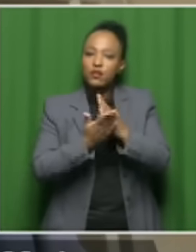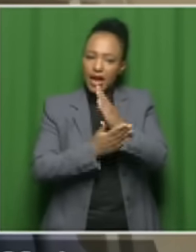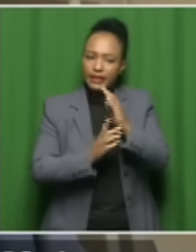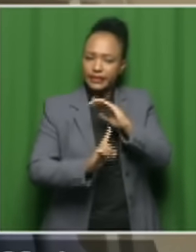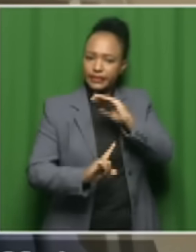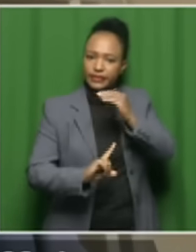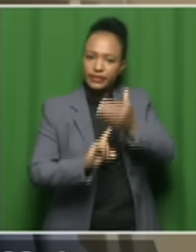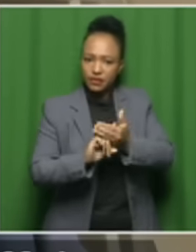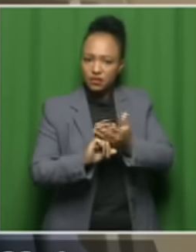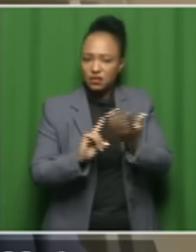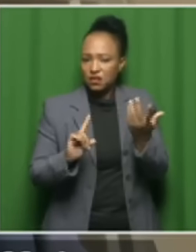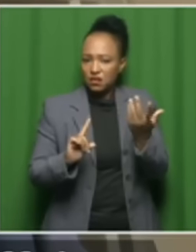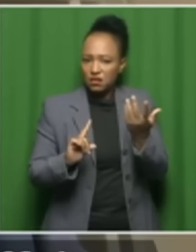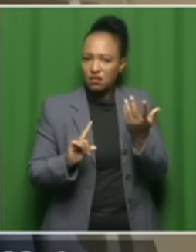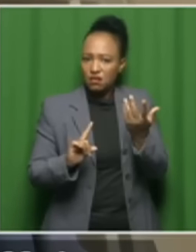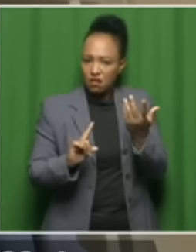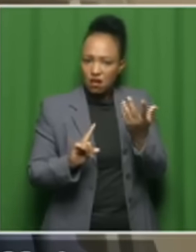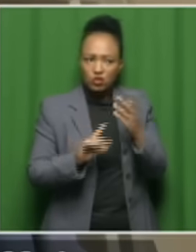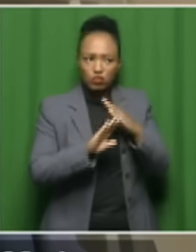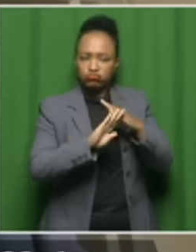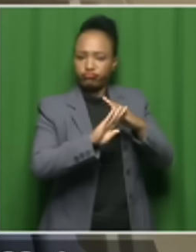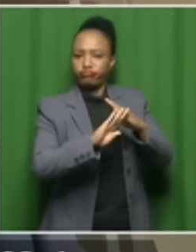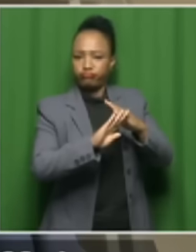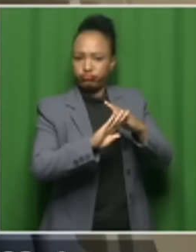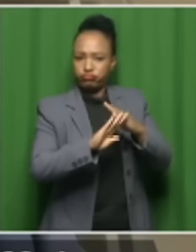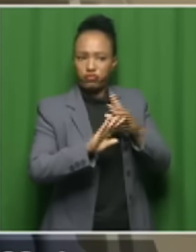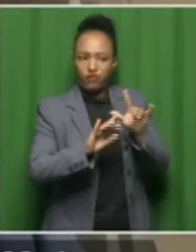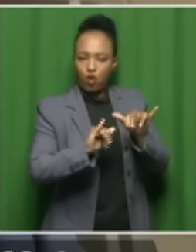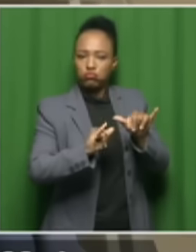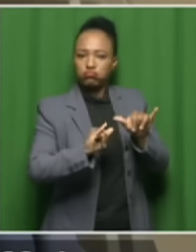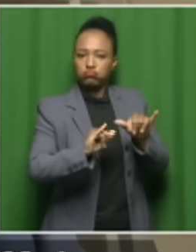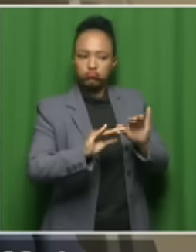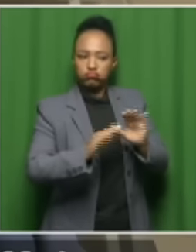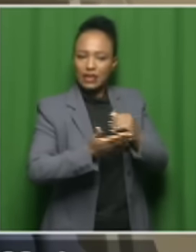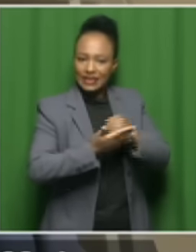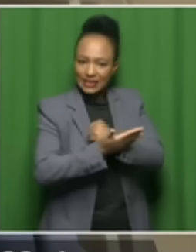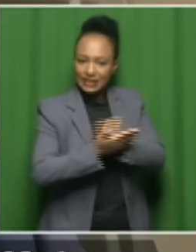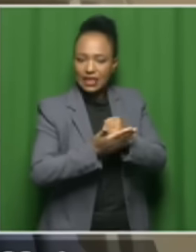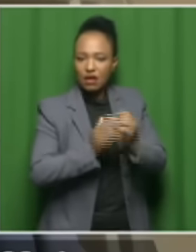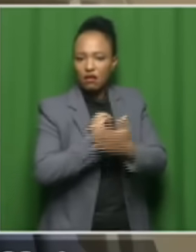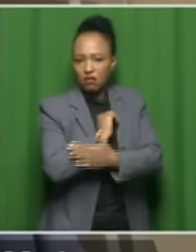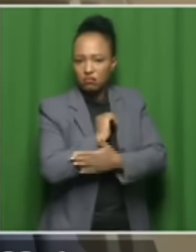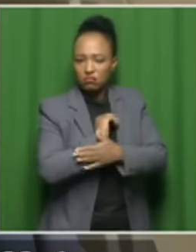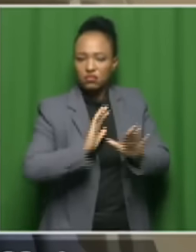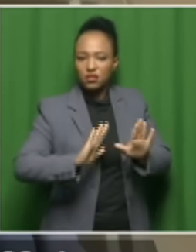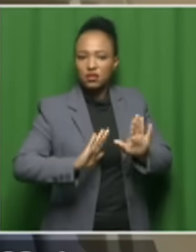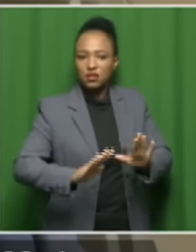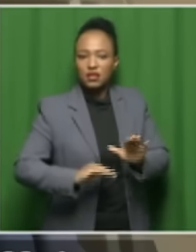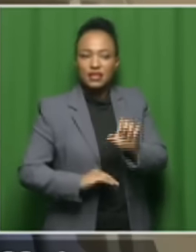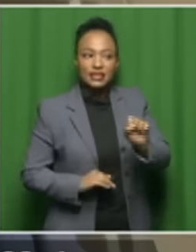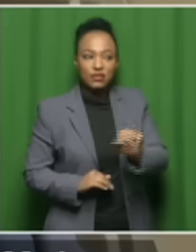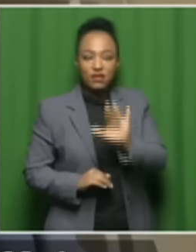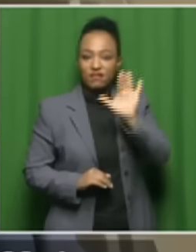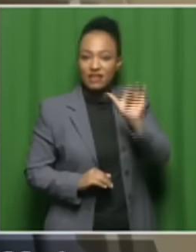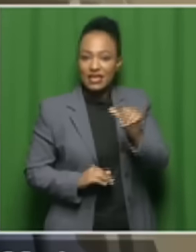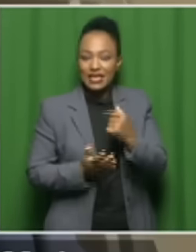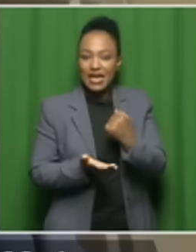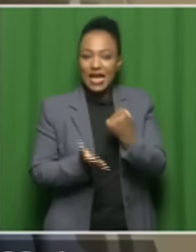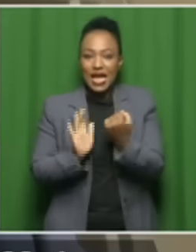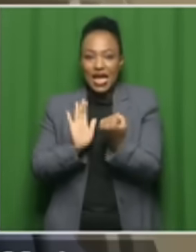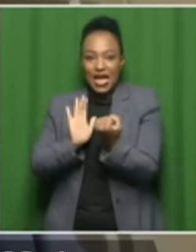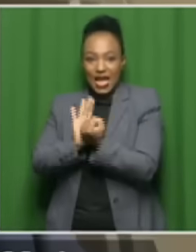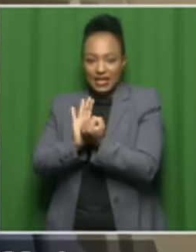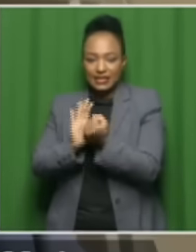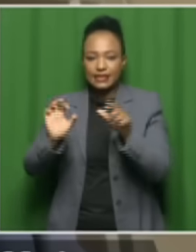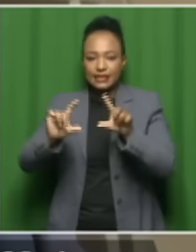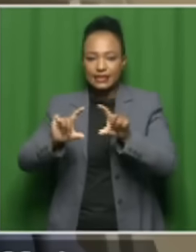not to be deprived of citizenship was put up against that provision under the South African Citizenship Act, which says that if